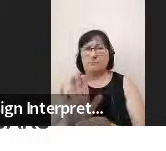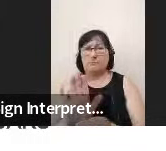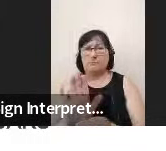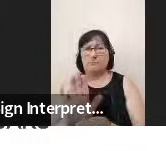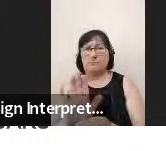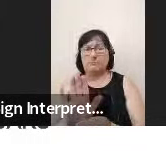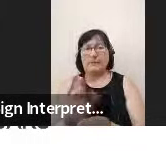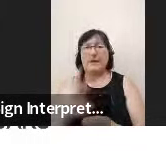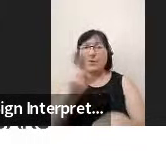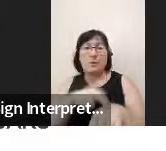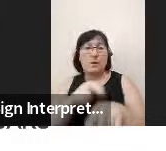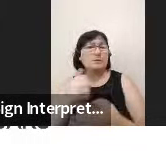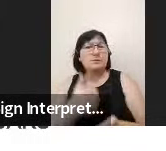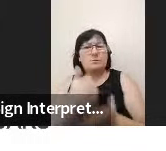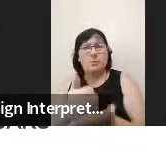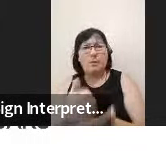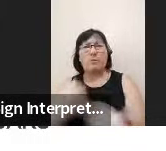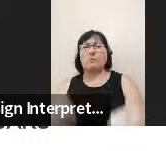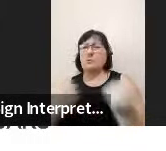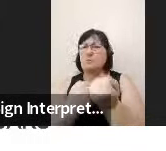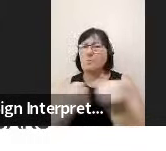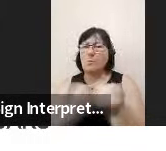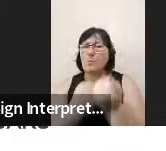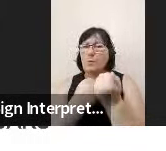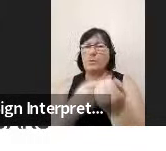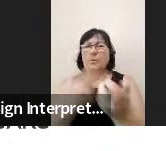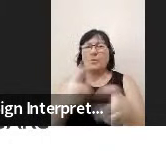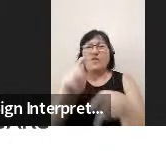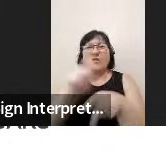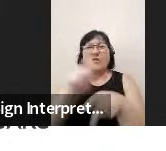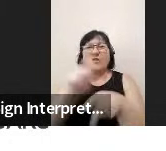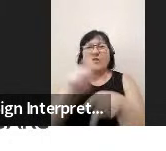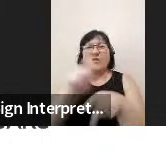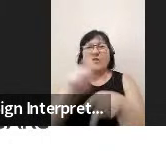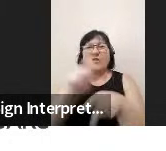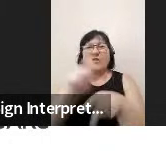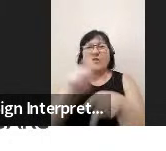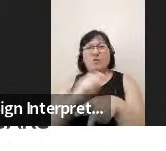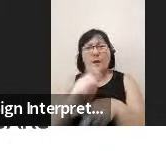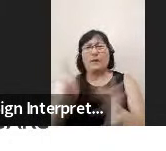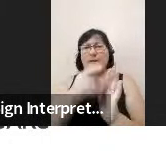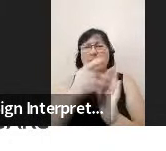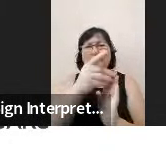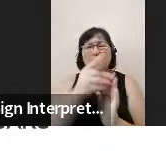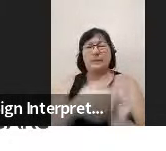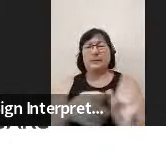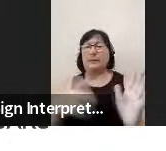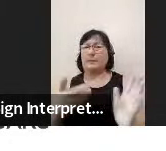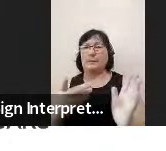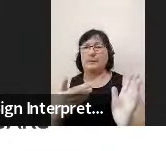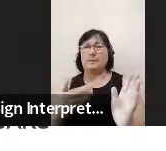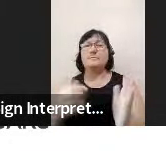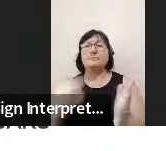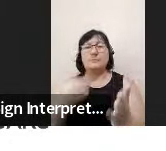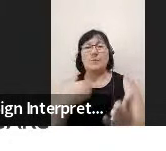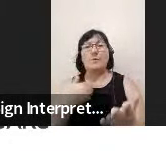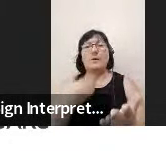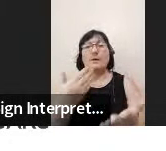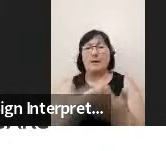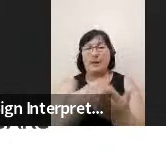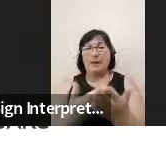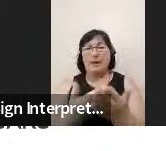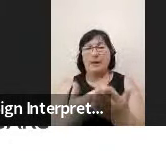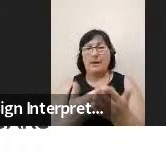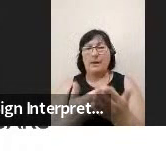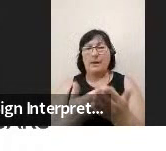certain training and development that you require in a specific element in SARS, we also source that for you to assist, because what